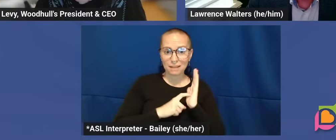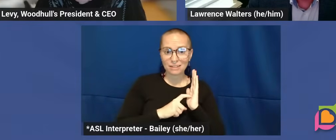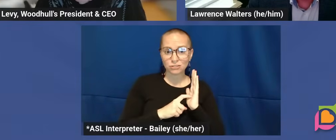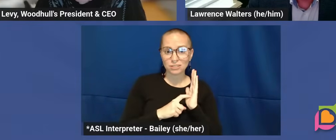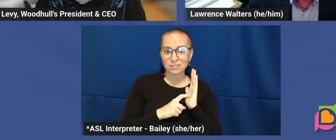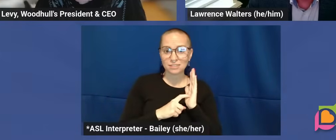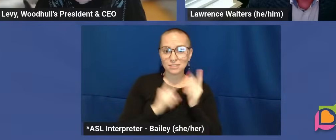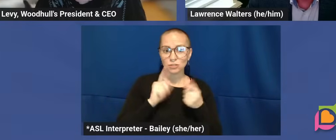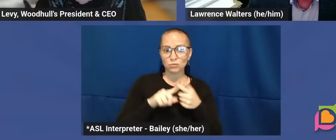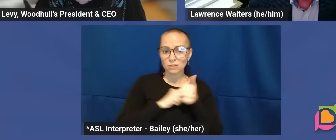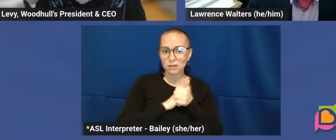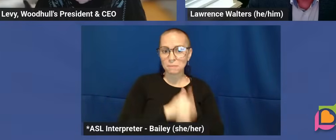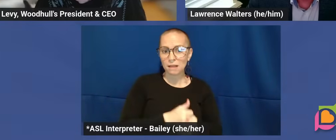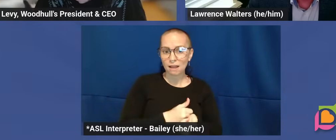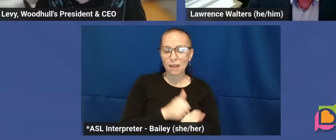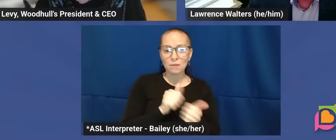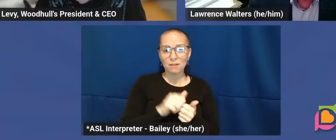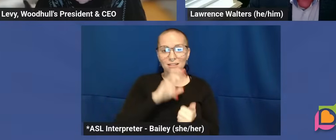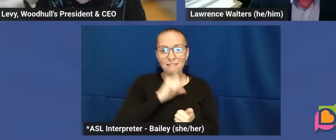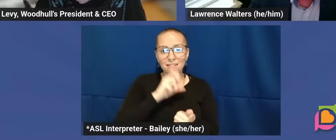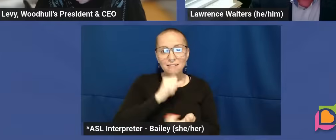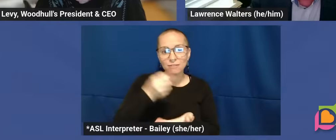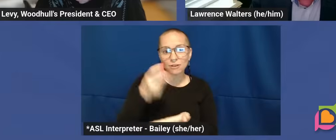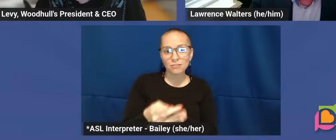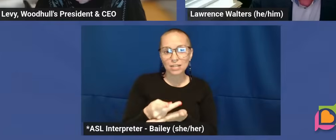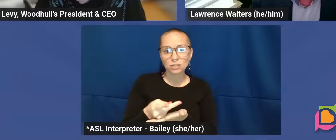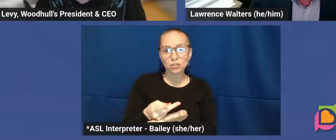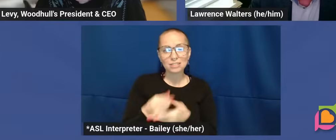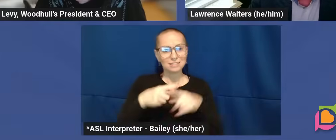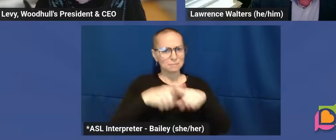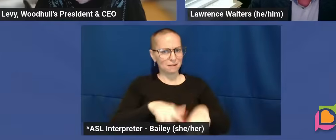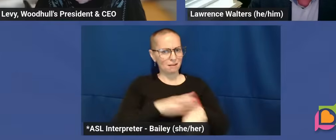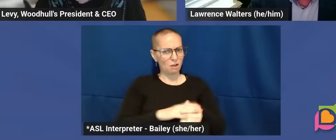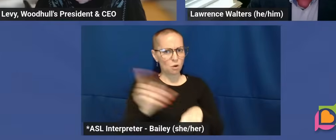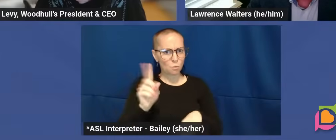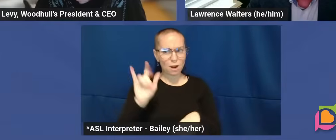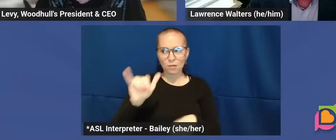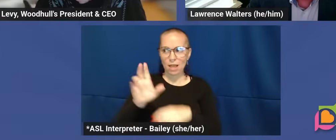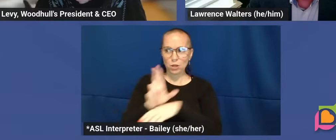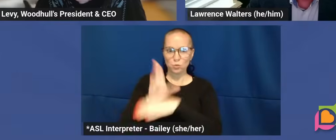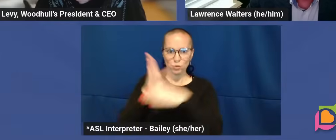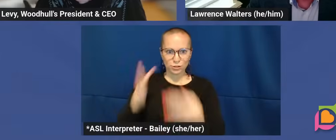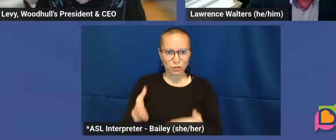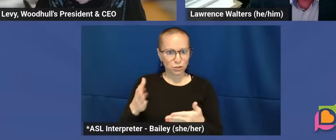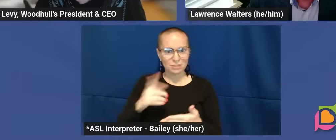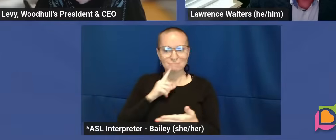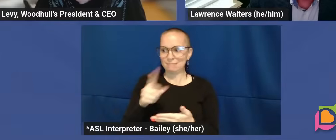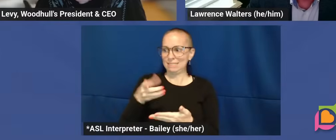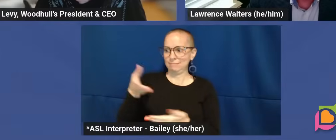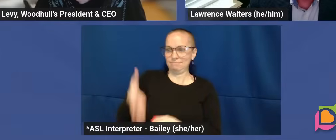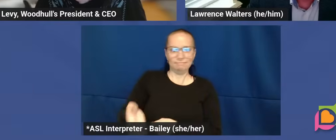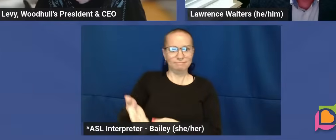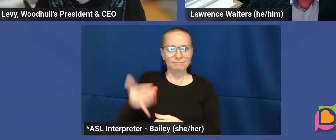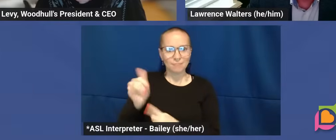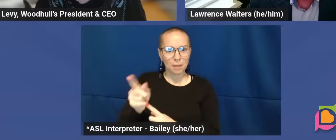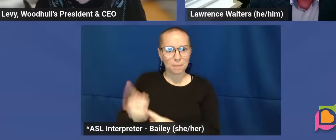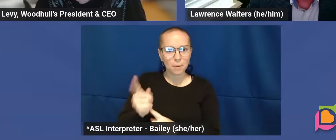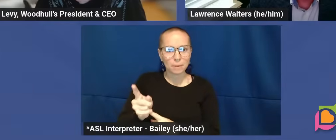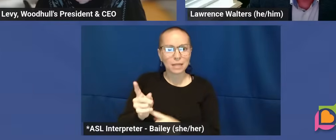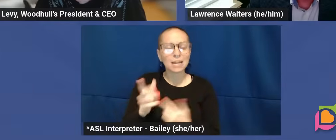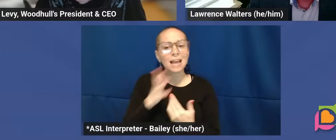obligations to comply with age verification depending on where the user is, and it's administratively